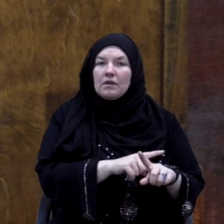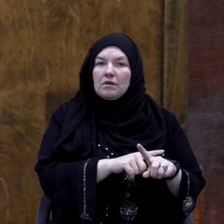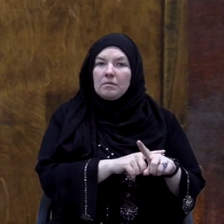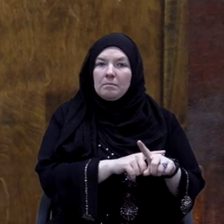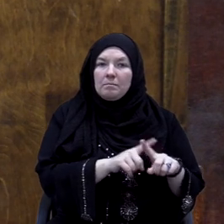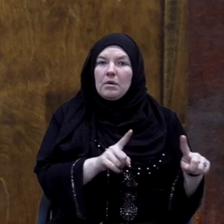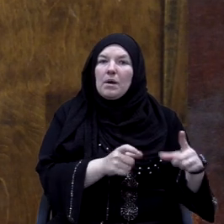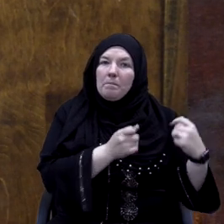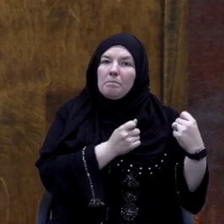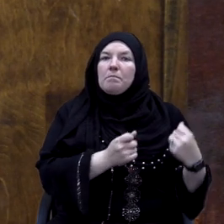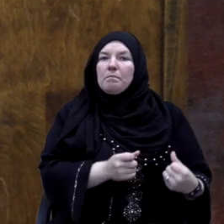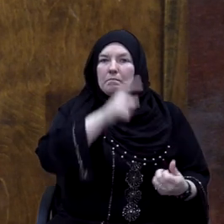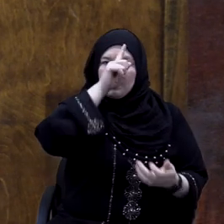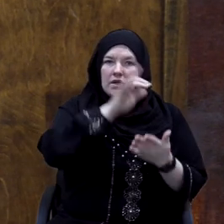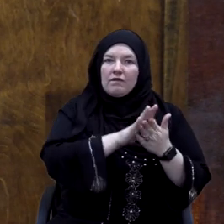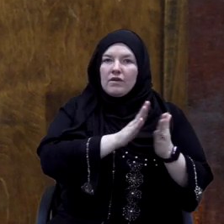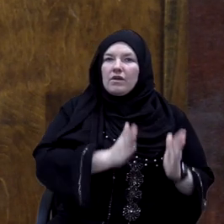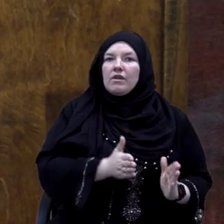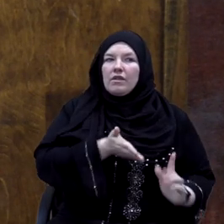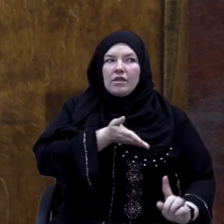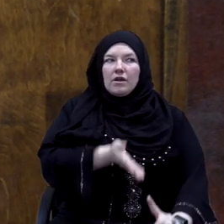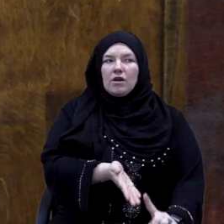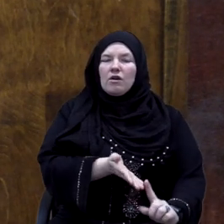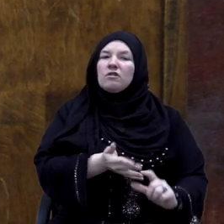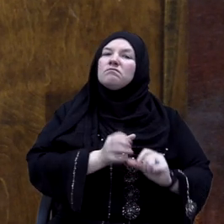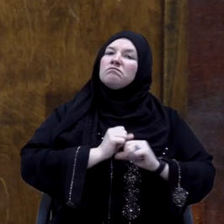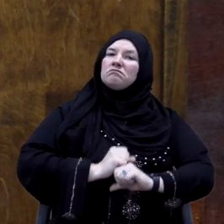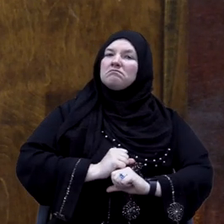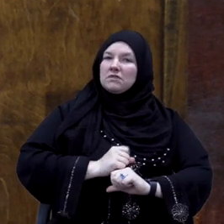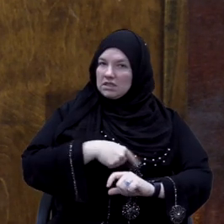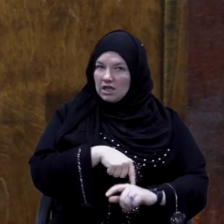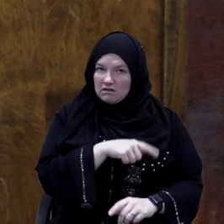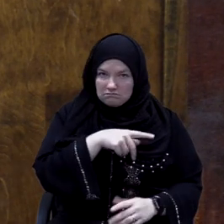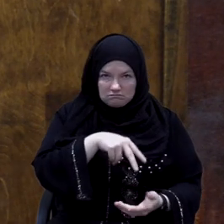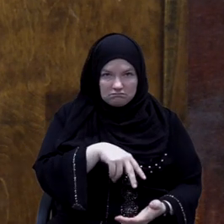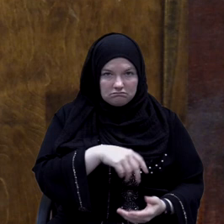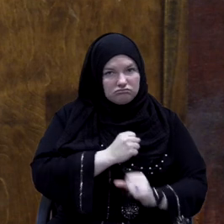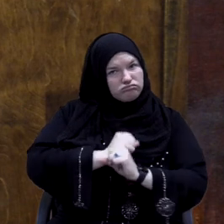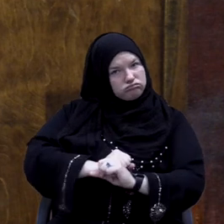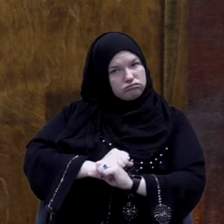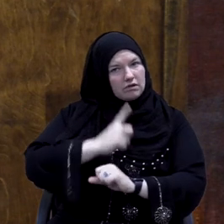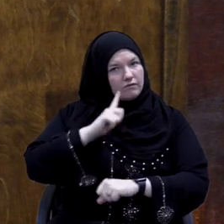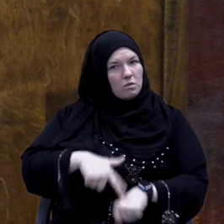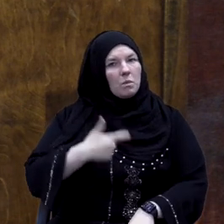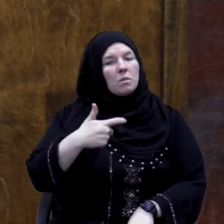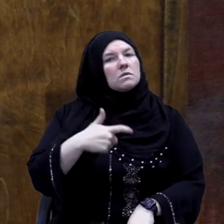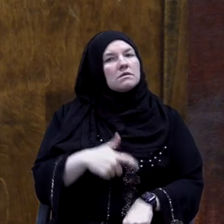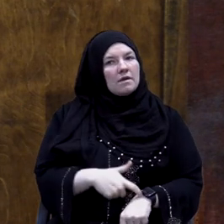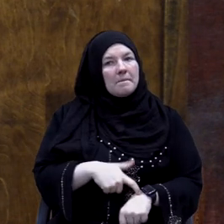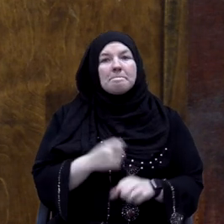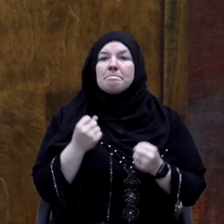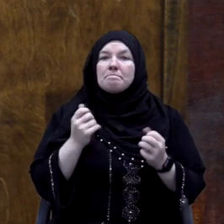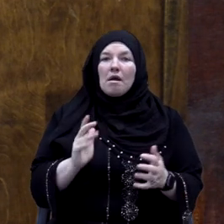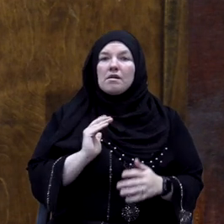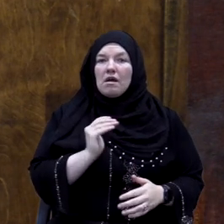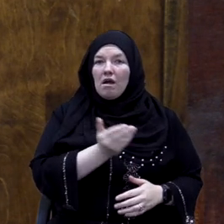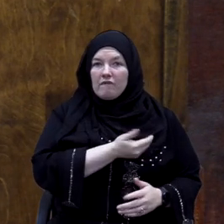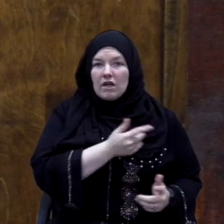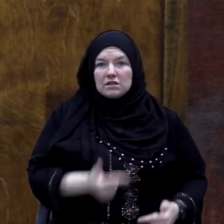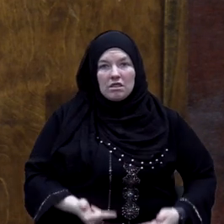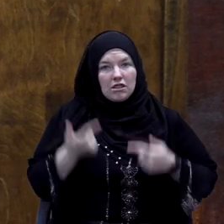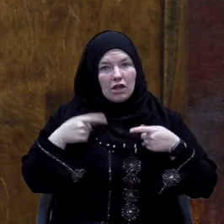were there to stand. And they stood for quite a long time. Many of us have lived this